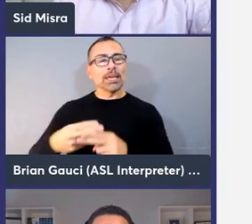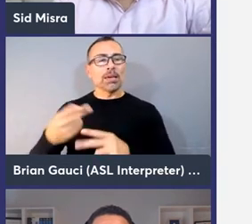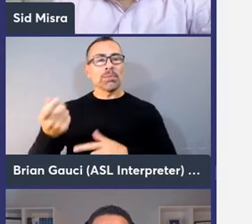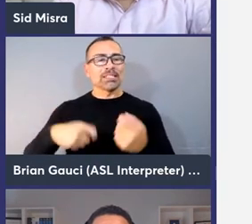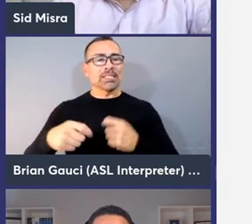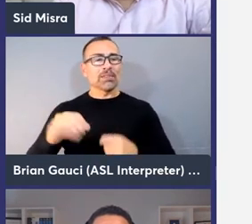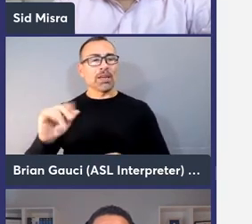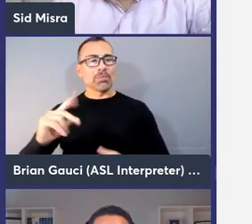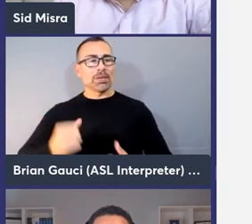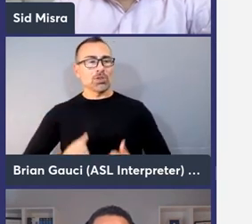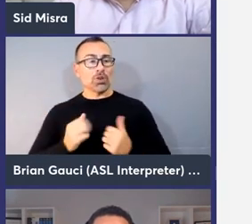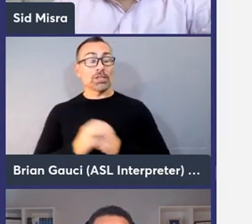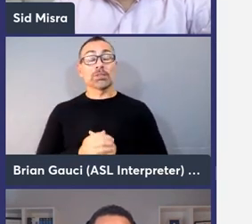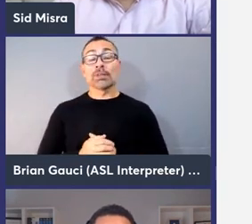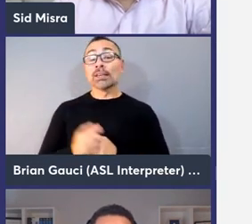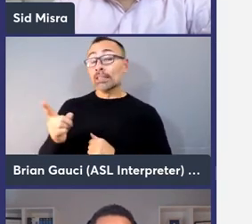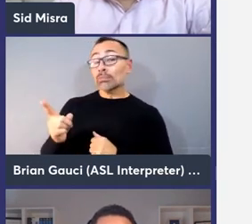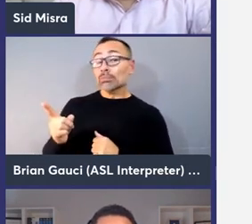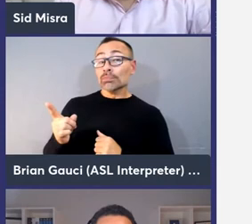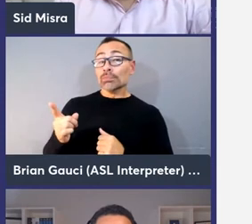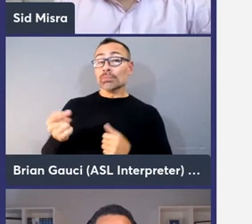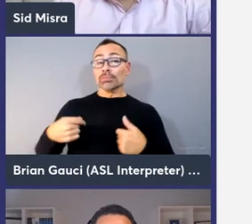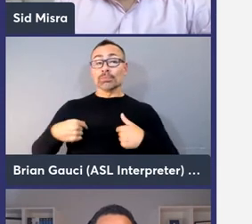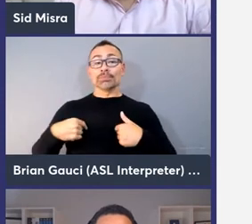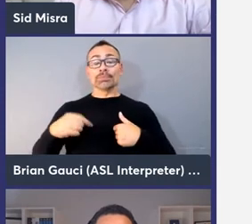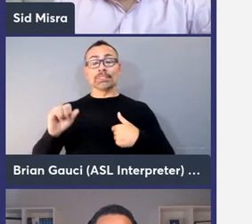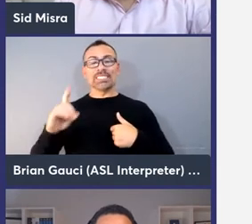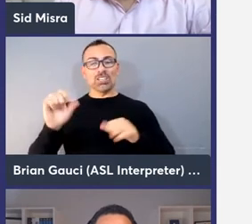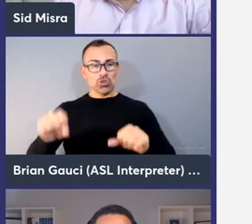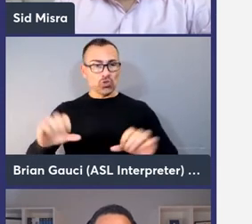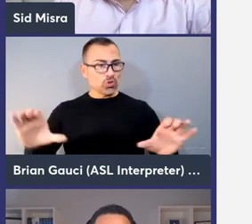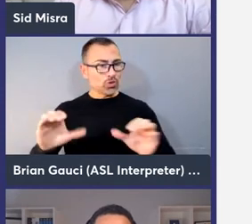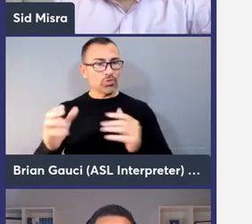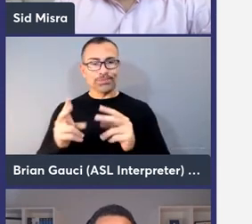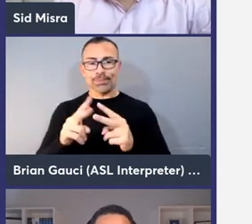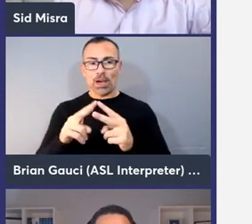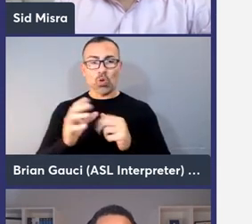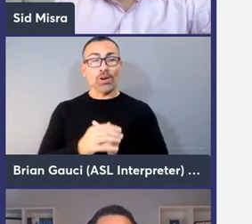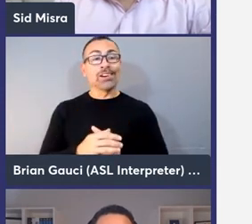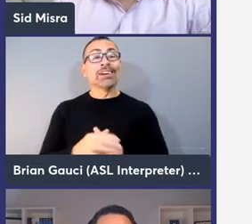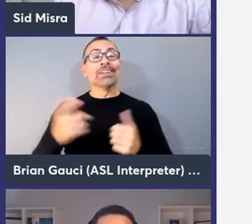So next one, I'm going to actually do the other way around. I'm going to use an IP address.